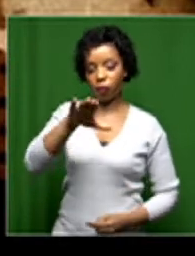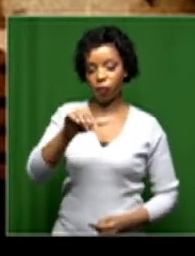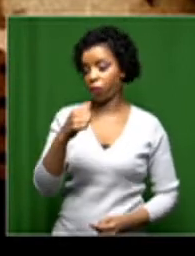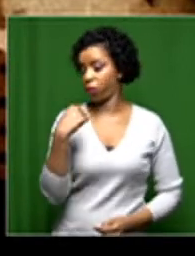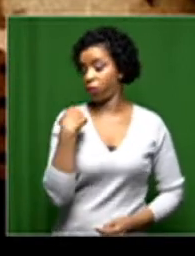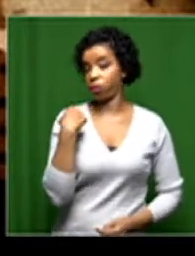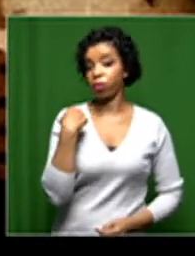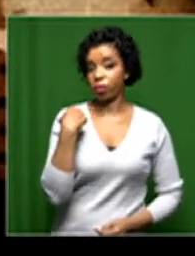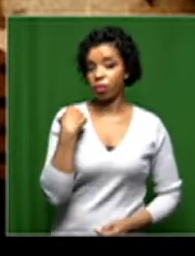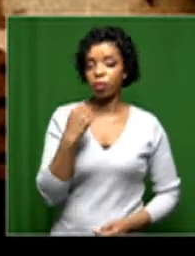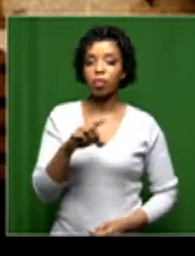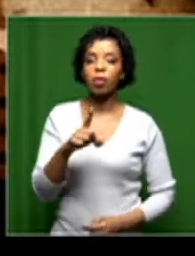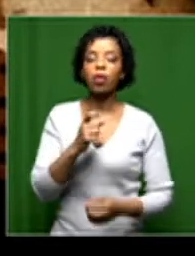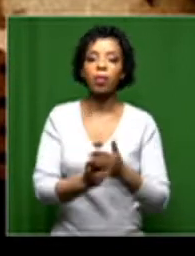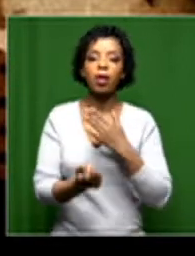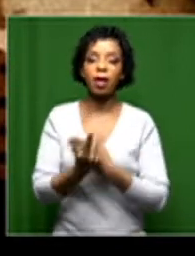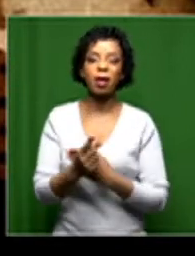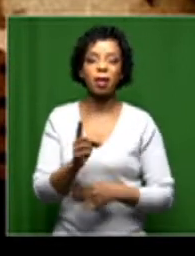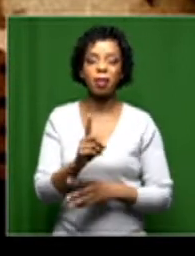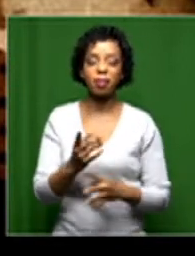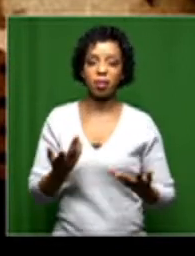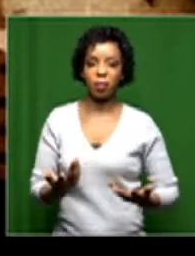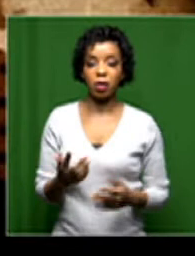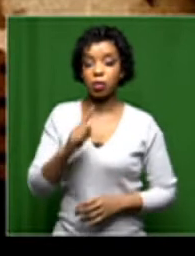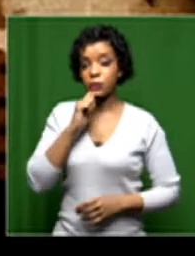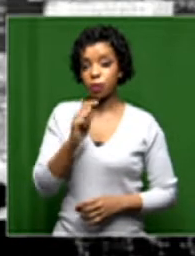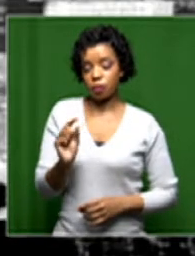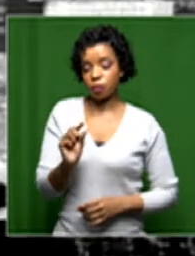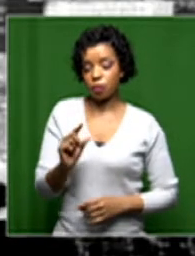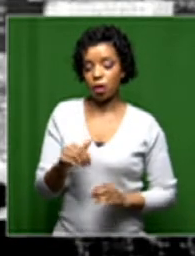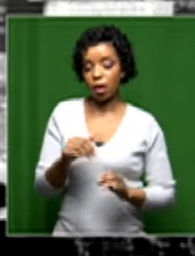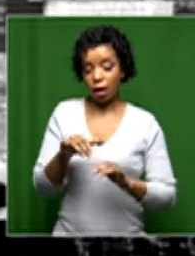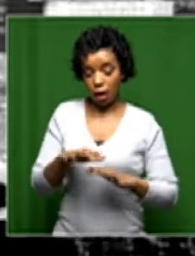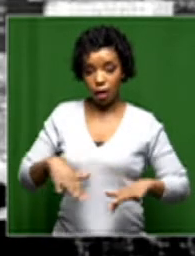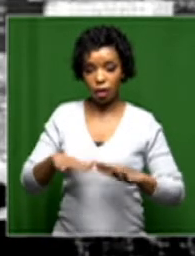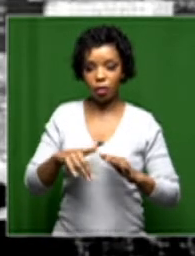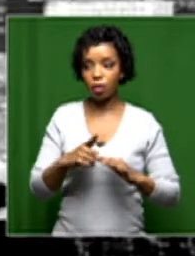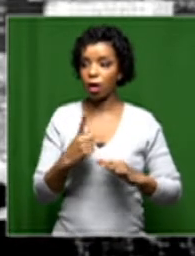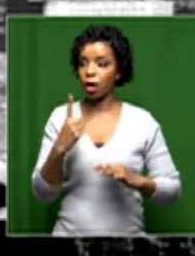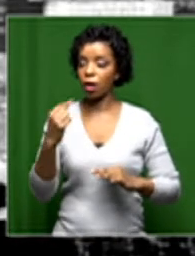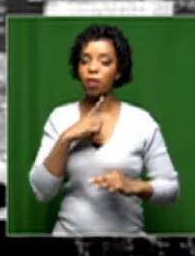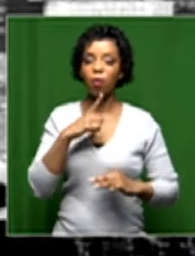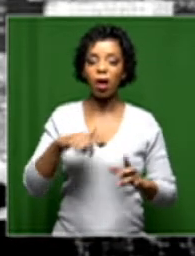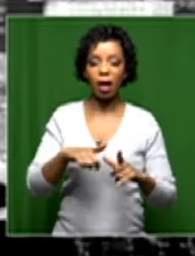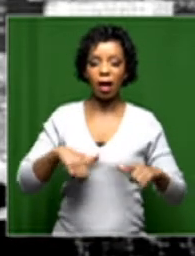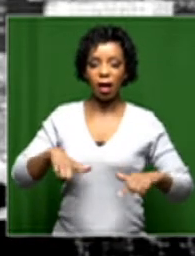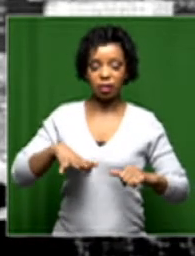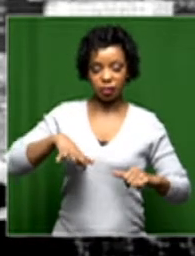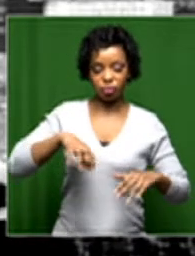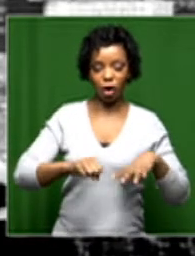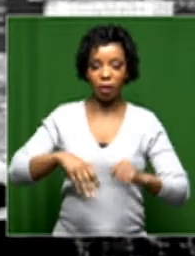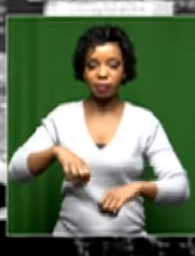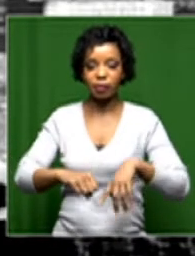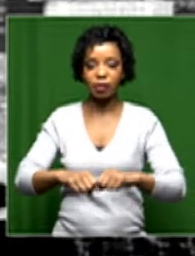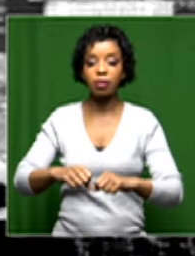when she was about to leave the country because of the land grabs, some of my community